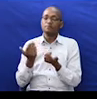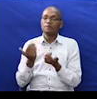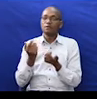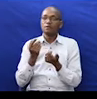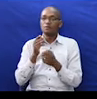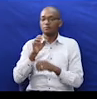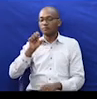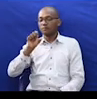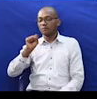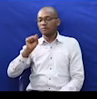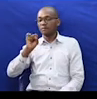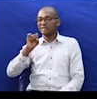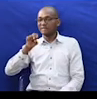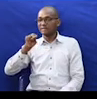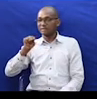sine,